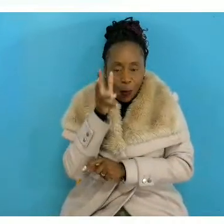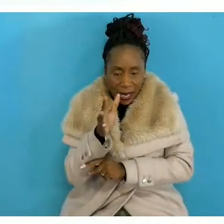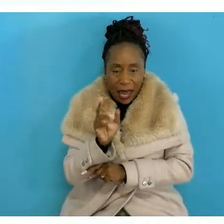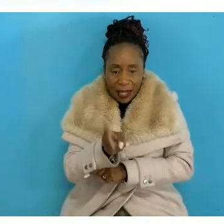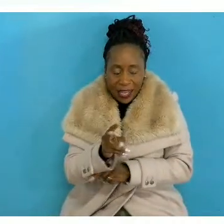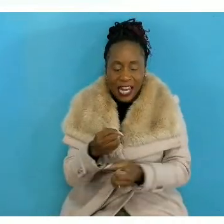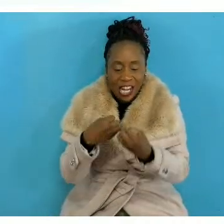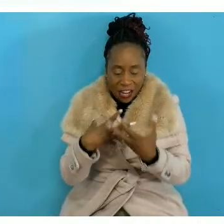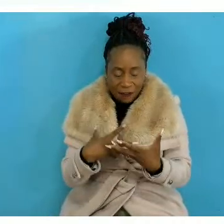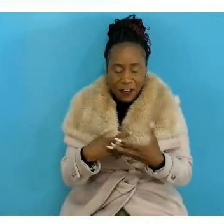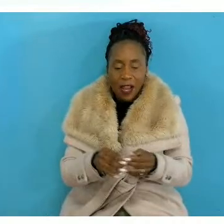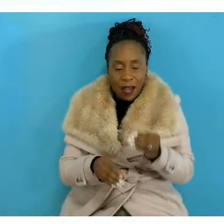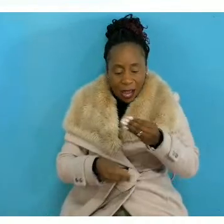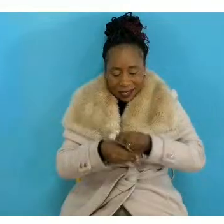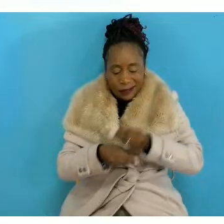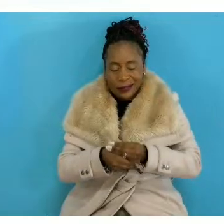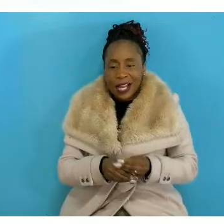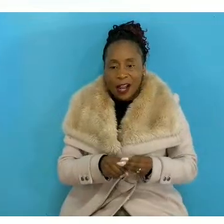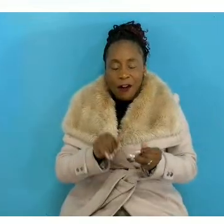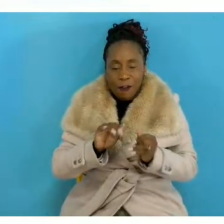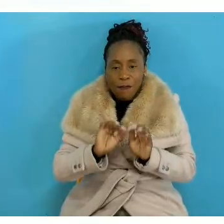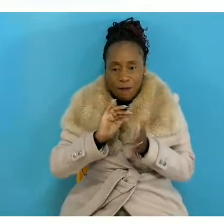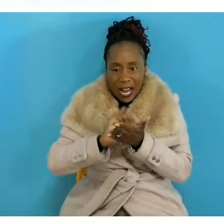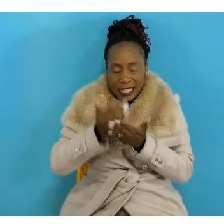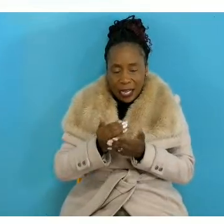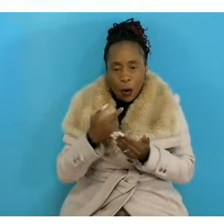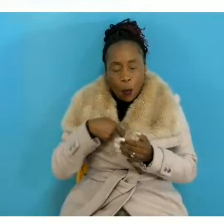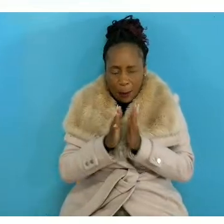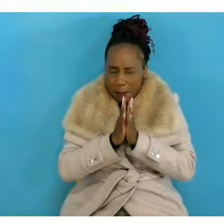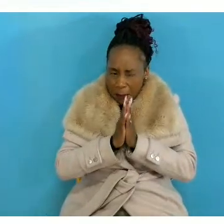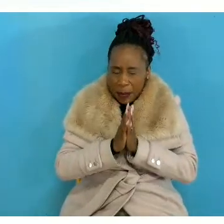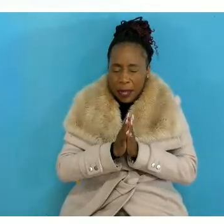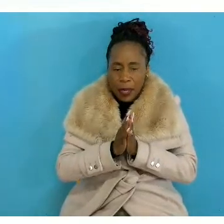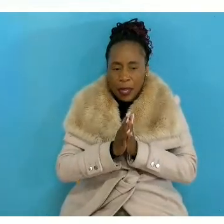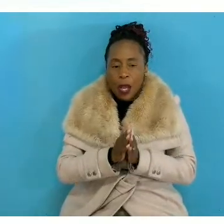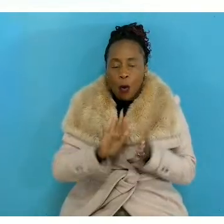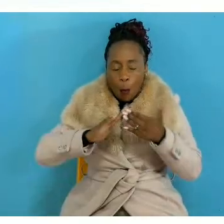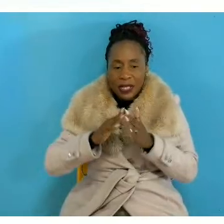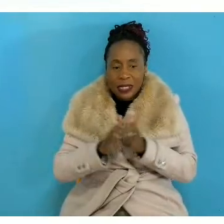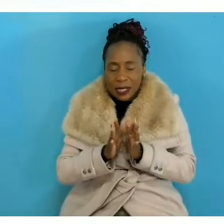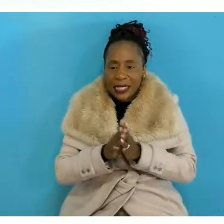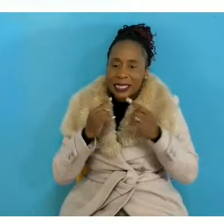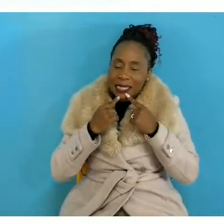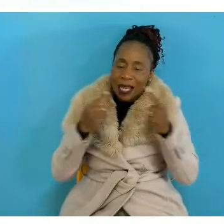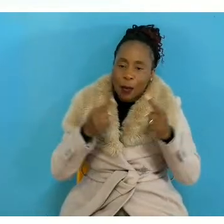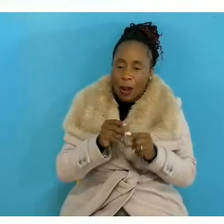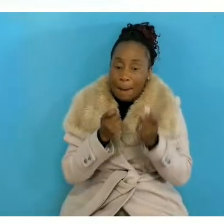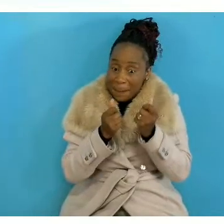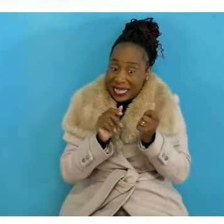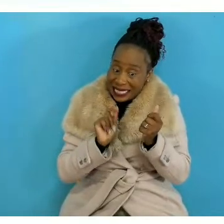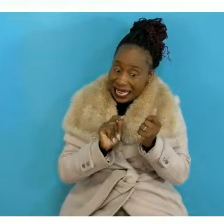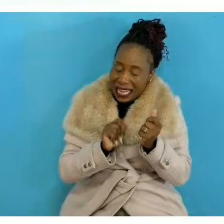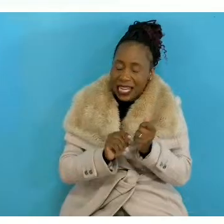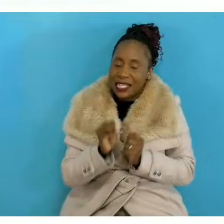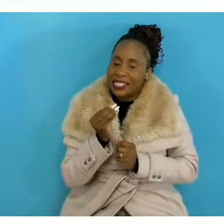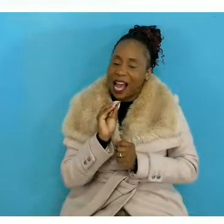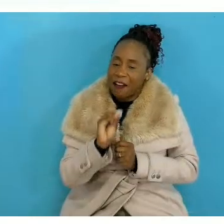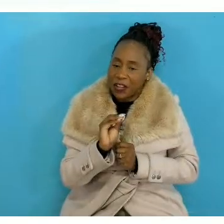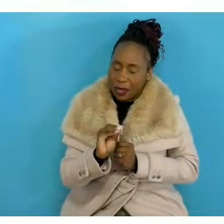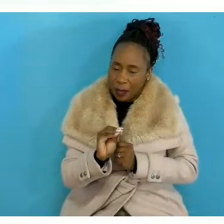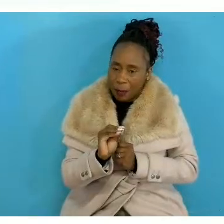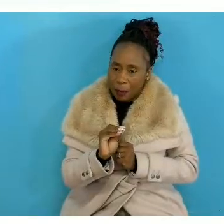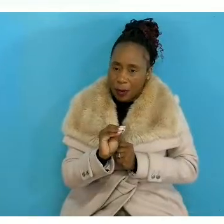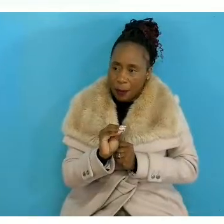additional funding. And we plead to the community that this money is available, and also